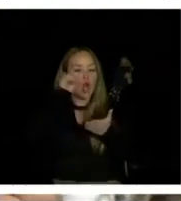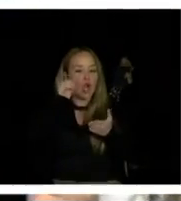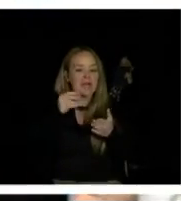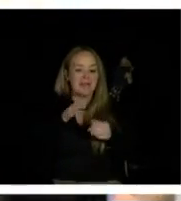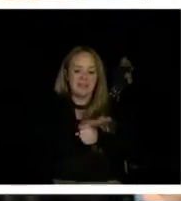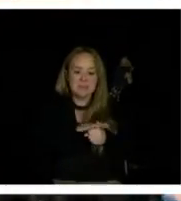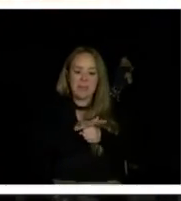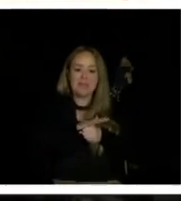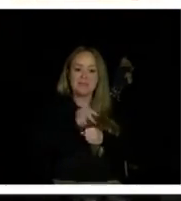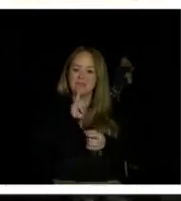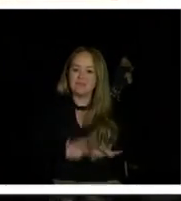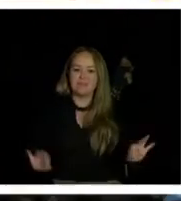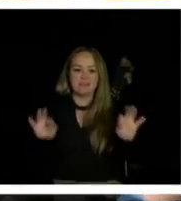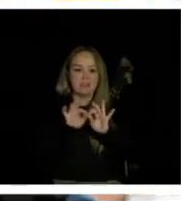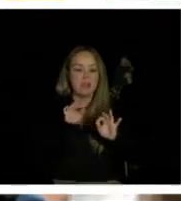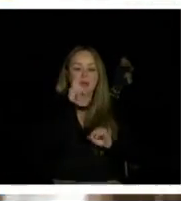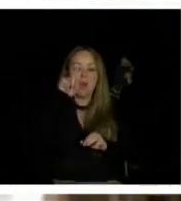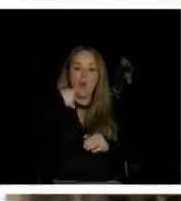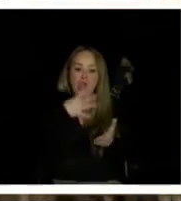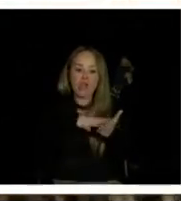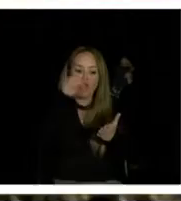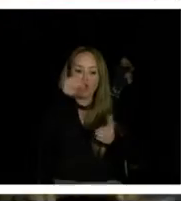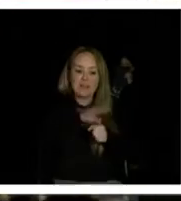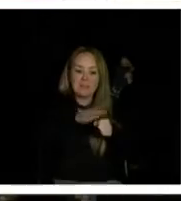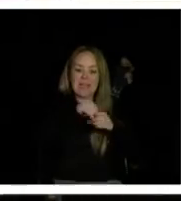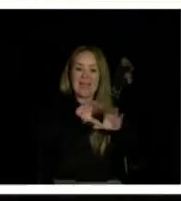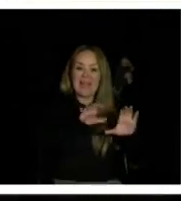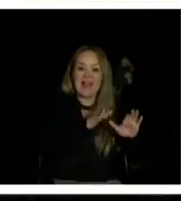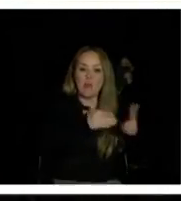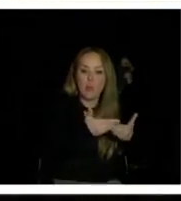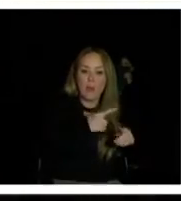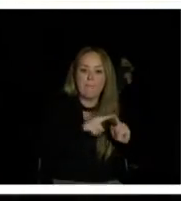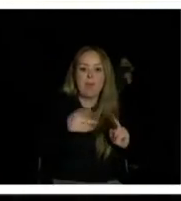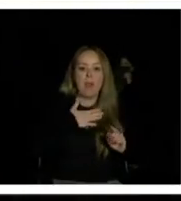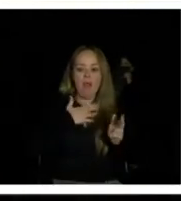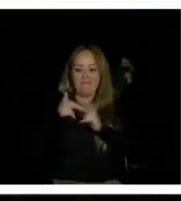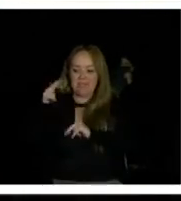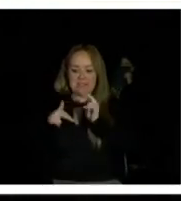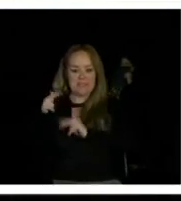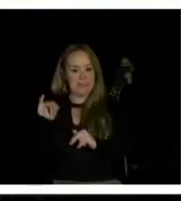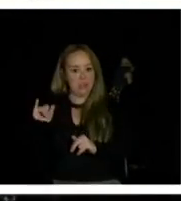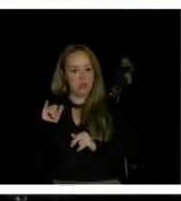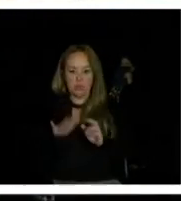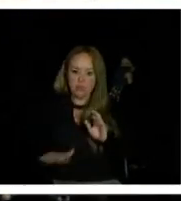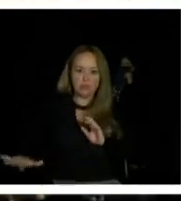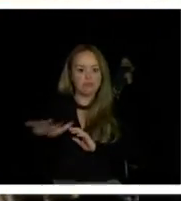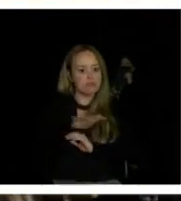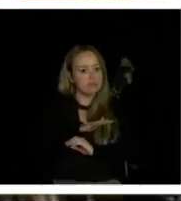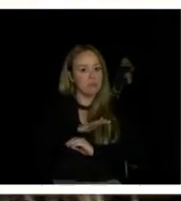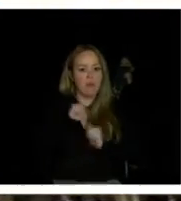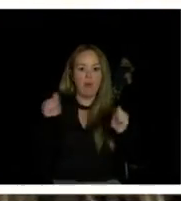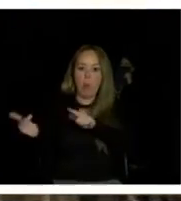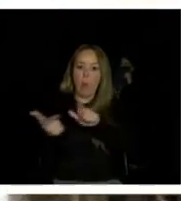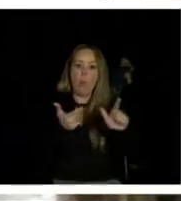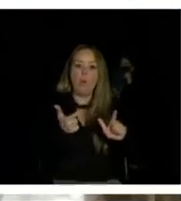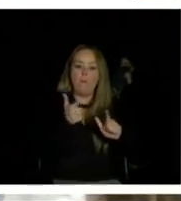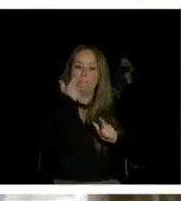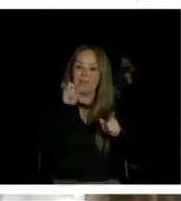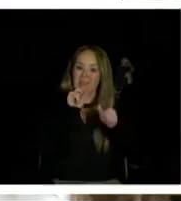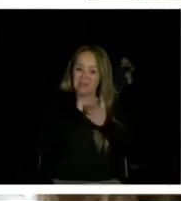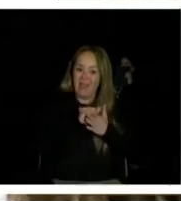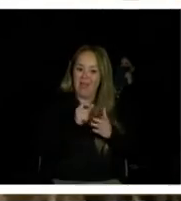matter. And not only the learning spaces in the classroom, but our facilities as well, all around. Because that